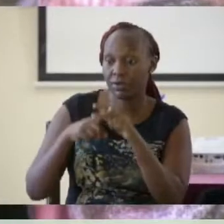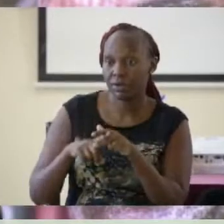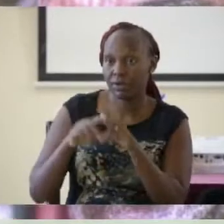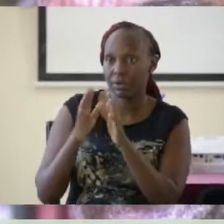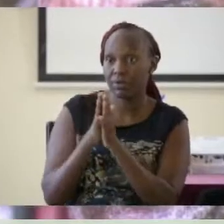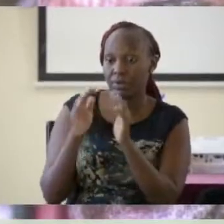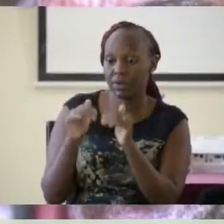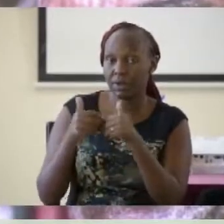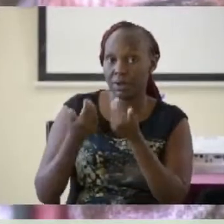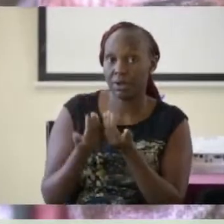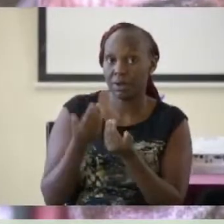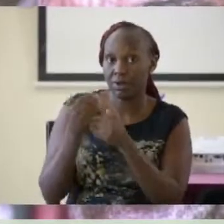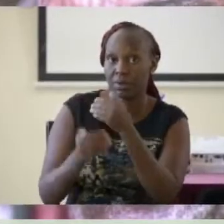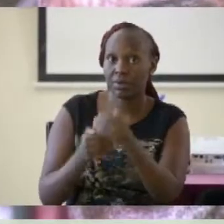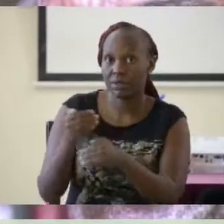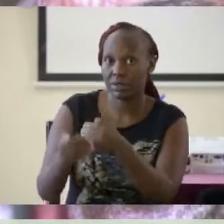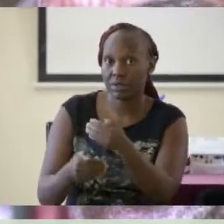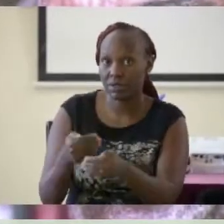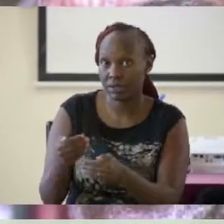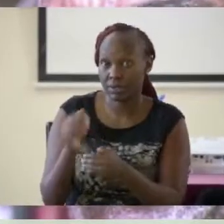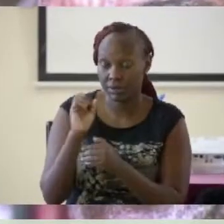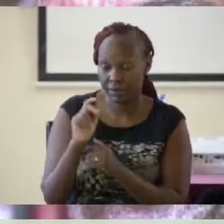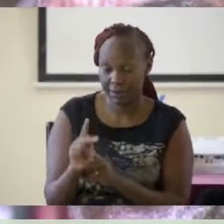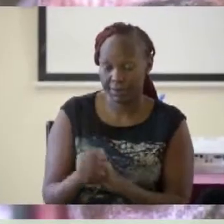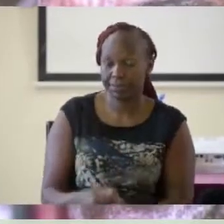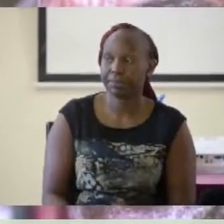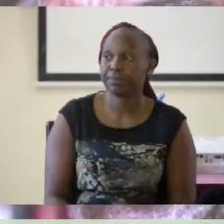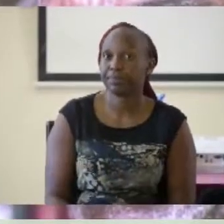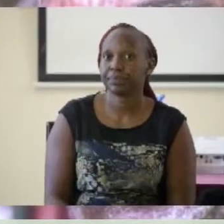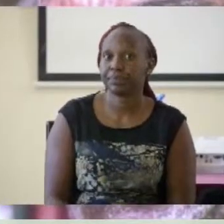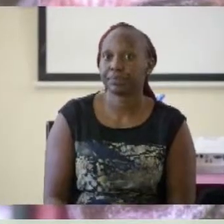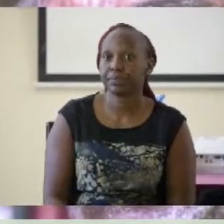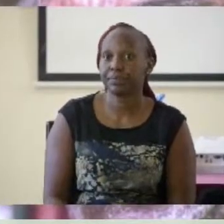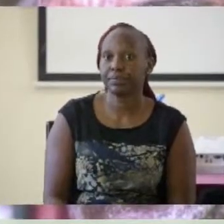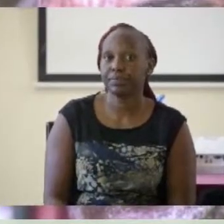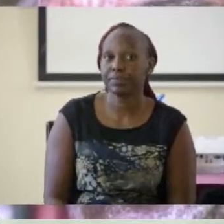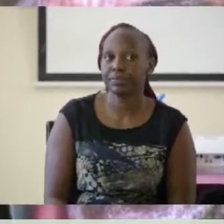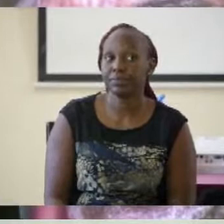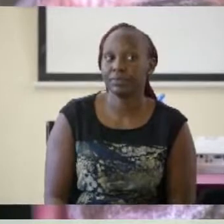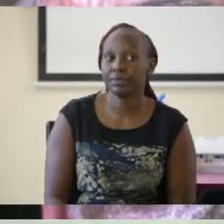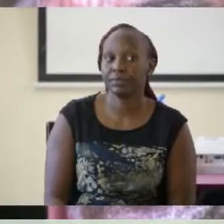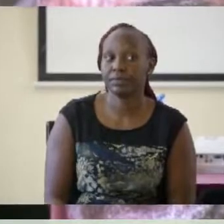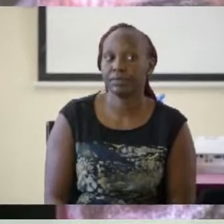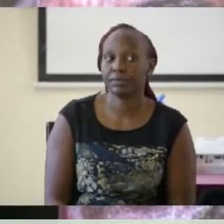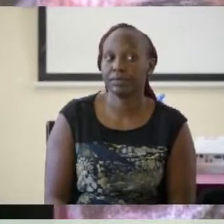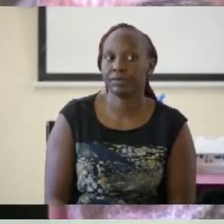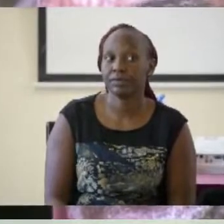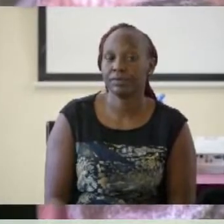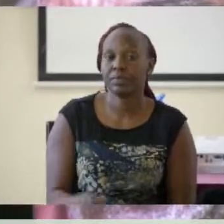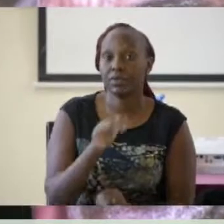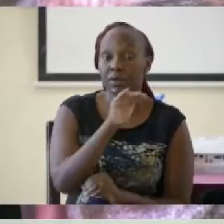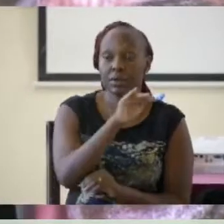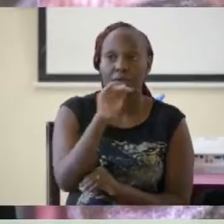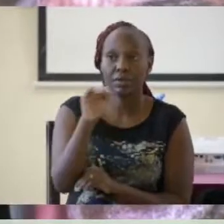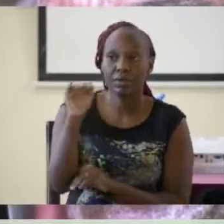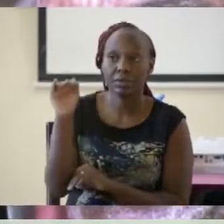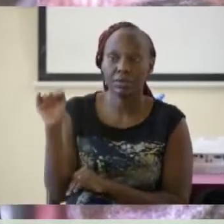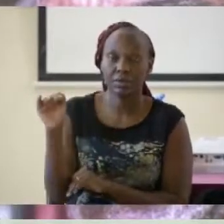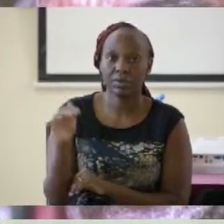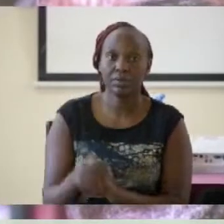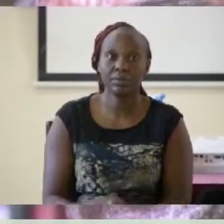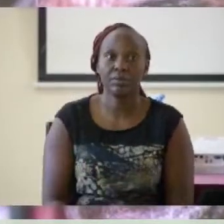how process, okay? And then you will ask,